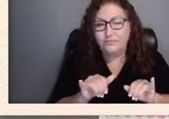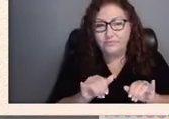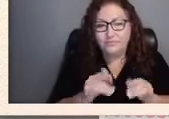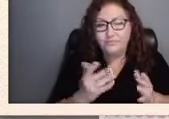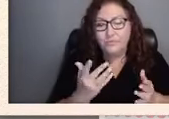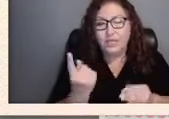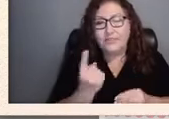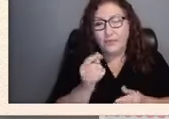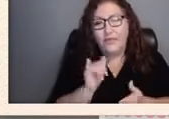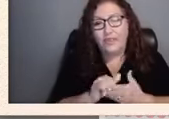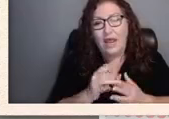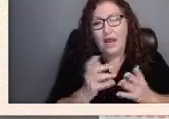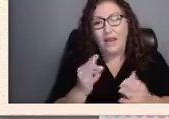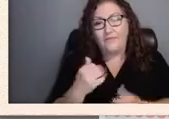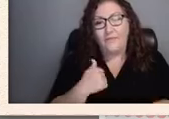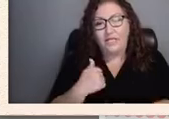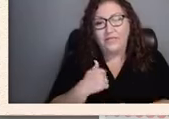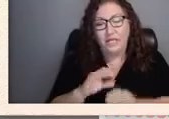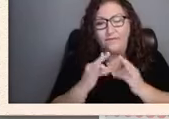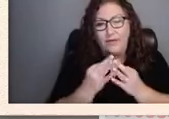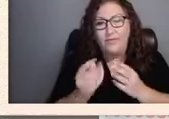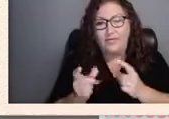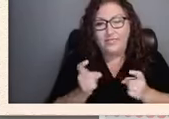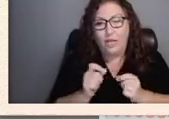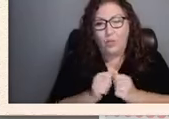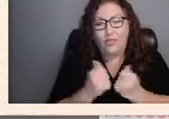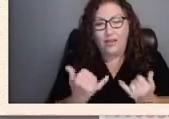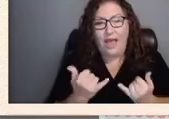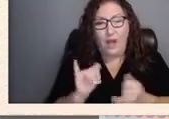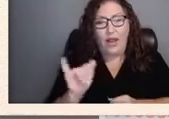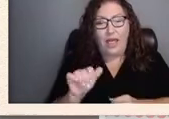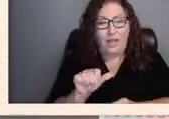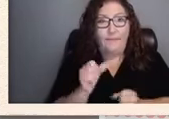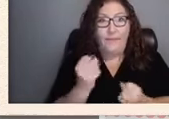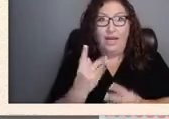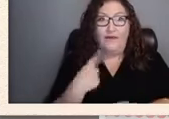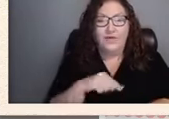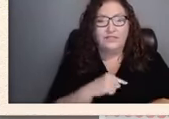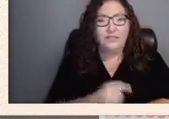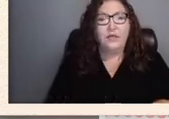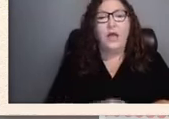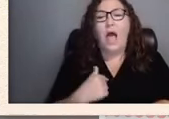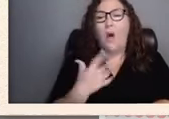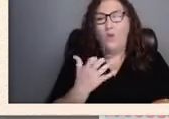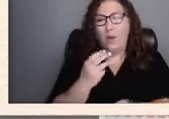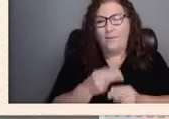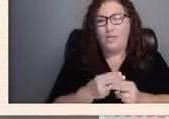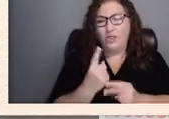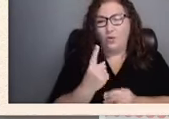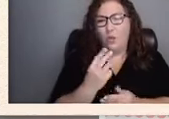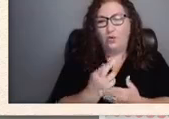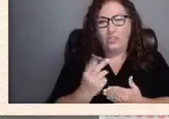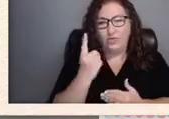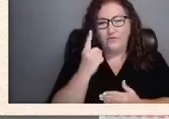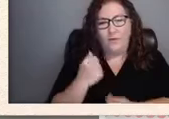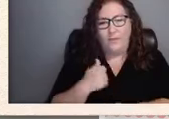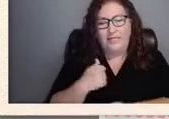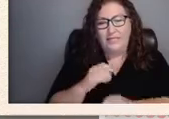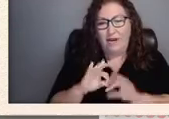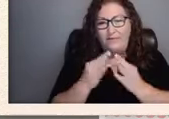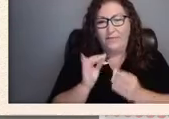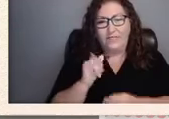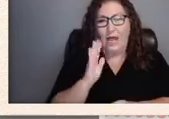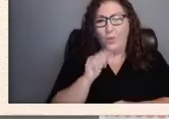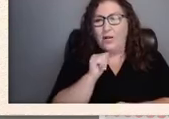lot of military families are dealing with at the moment, just like many of us. I do want to make mention of one resource for military families that I won't be talking